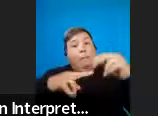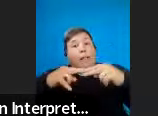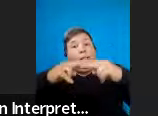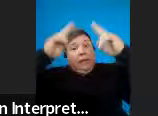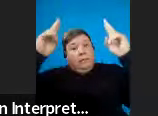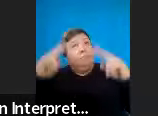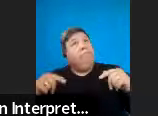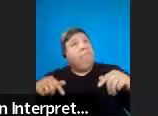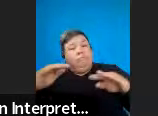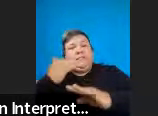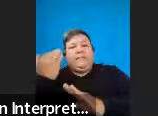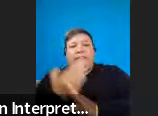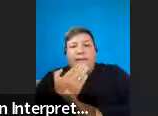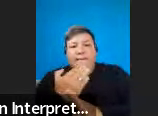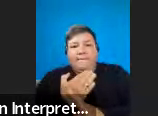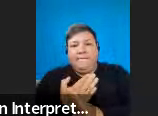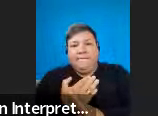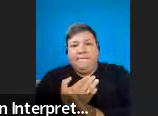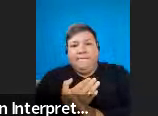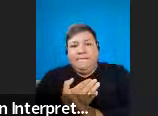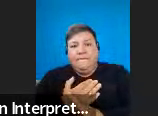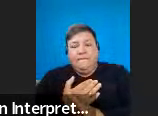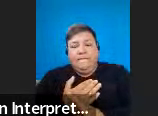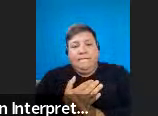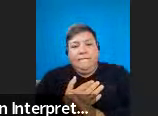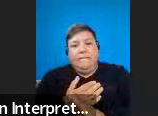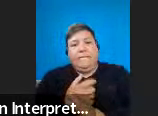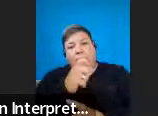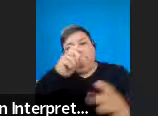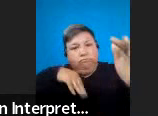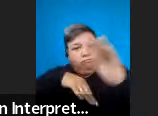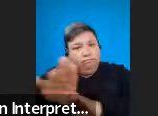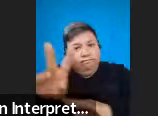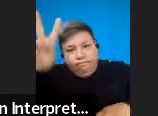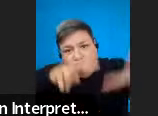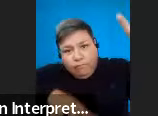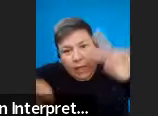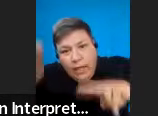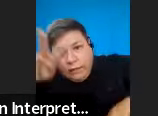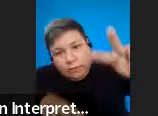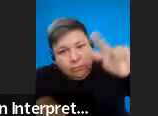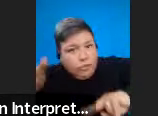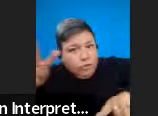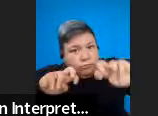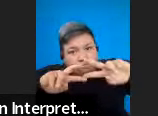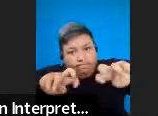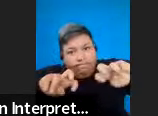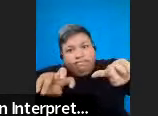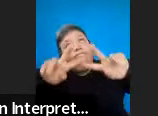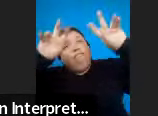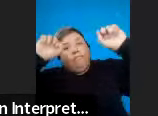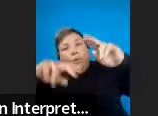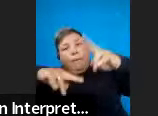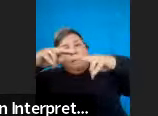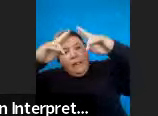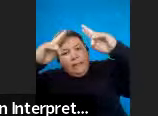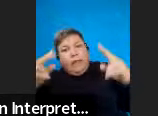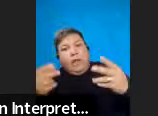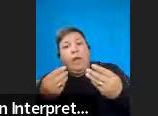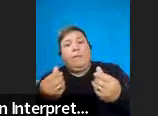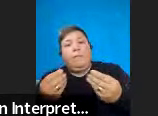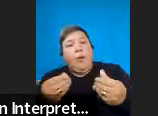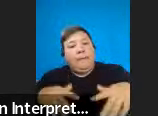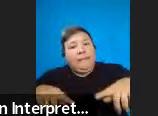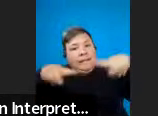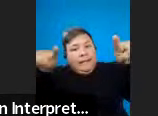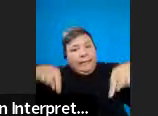and secured. So we do a physical inspection or virtual inspections for your property to see that when